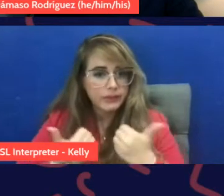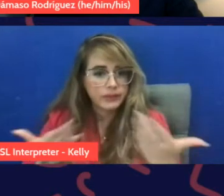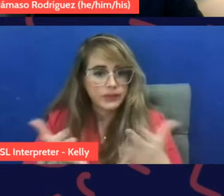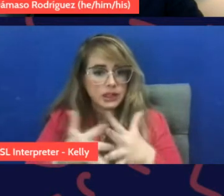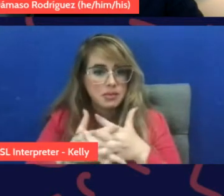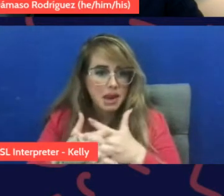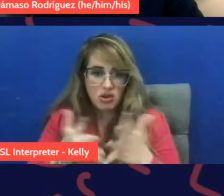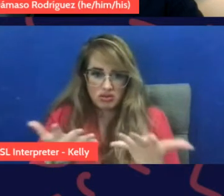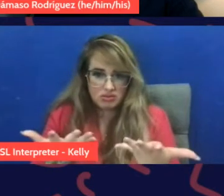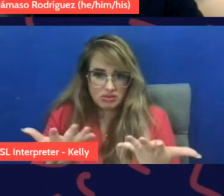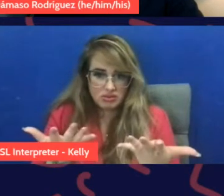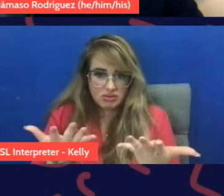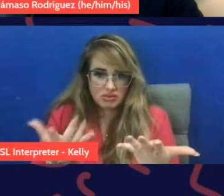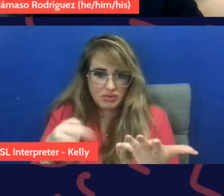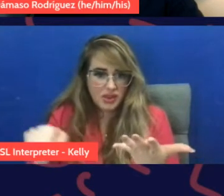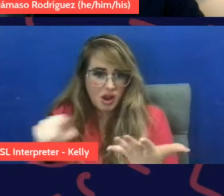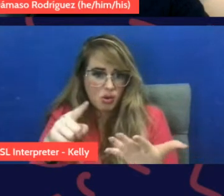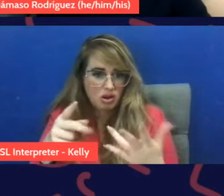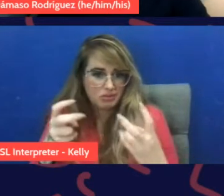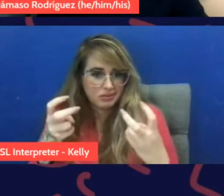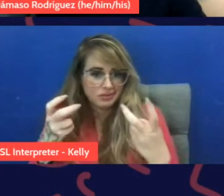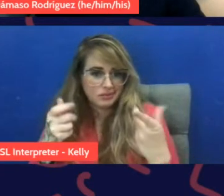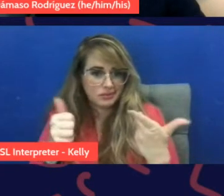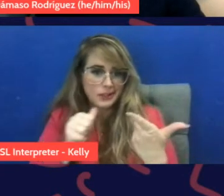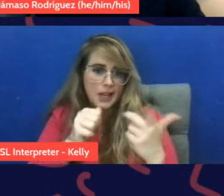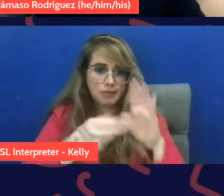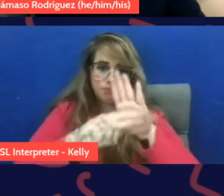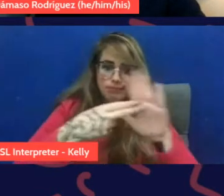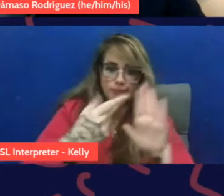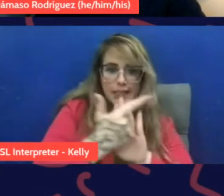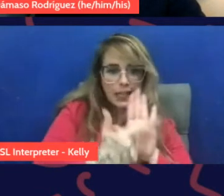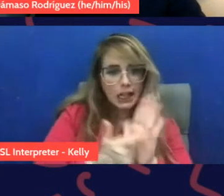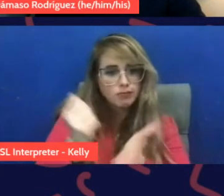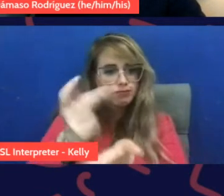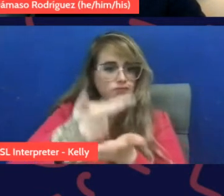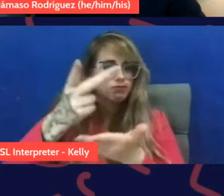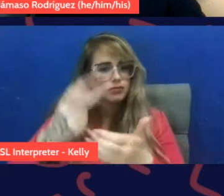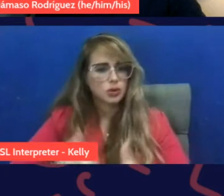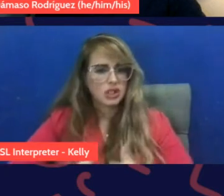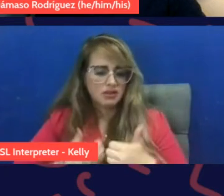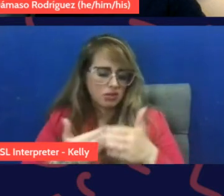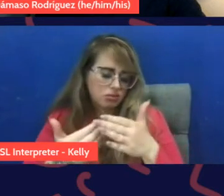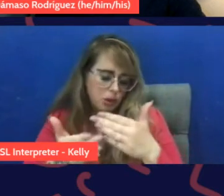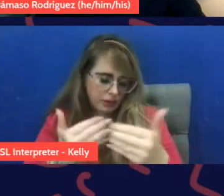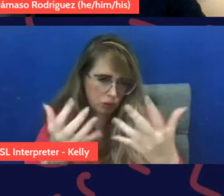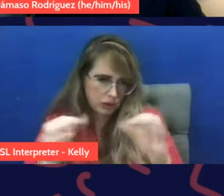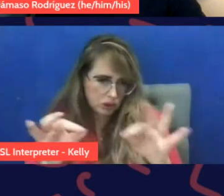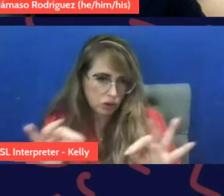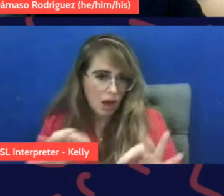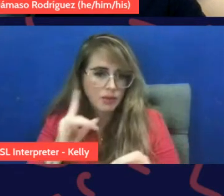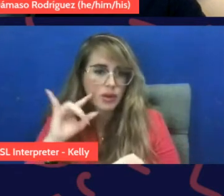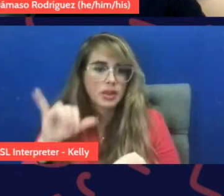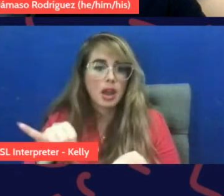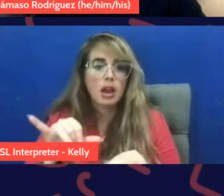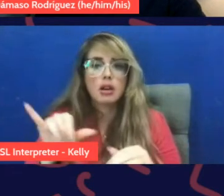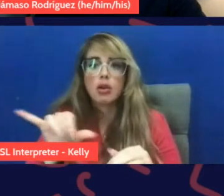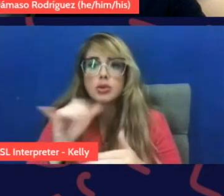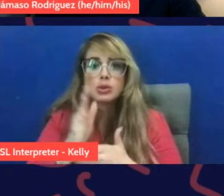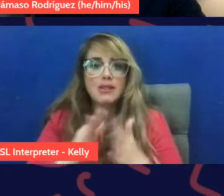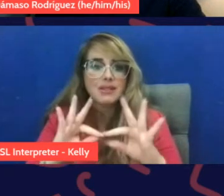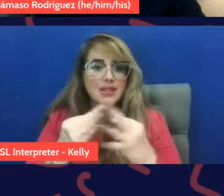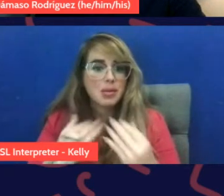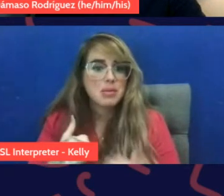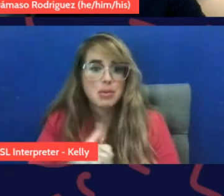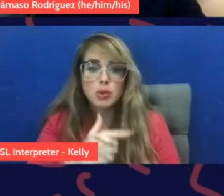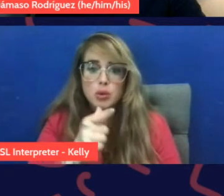under legal terms or however we want to describe that. We also have family members that